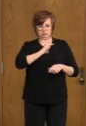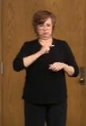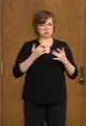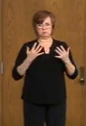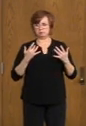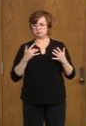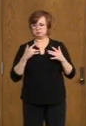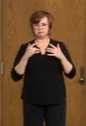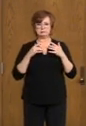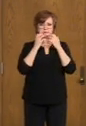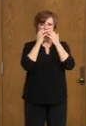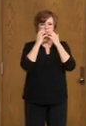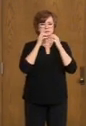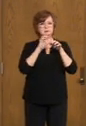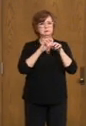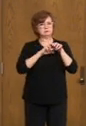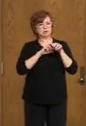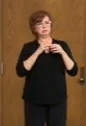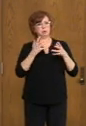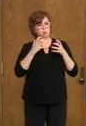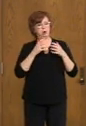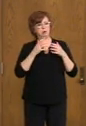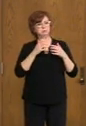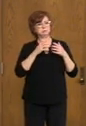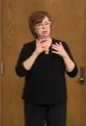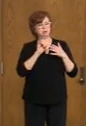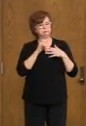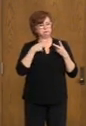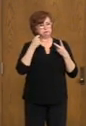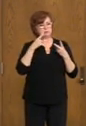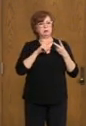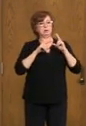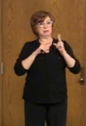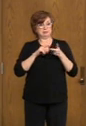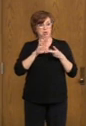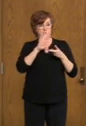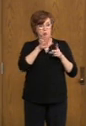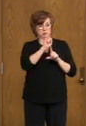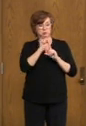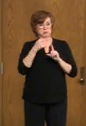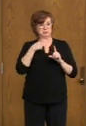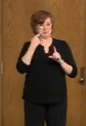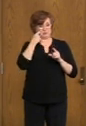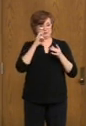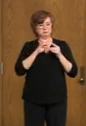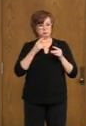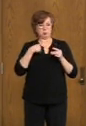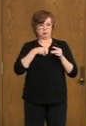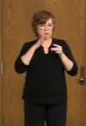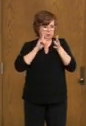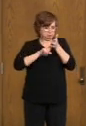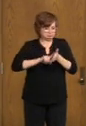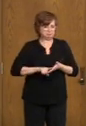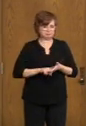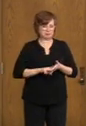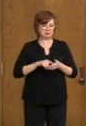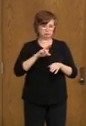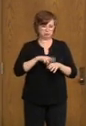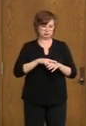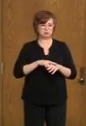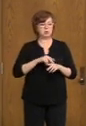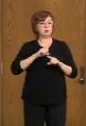respect to this situation, we're going to review it in detail to understand what happened. But as I understand it, as you know, our focus of the